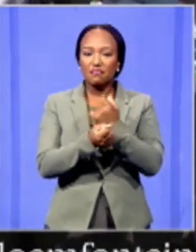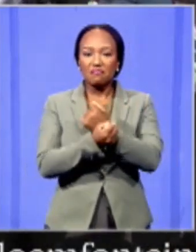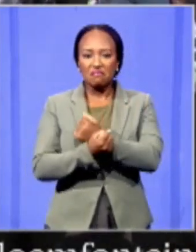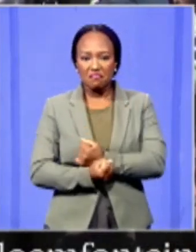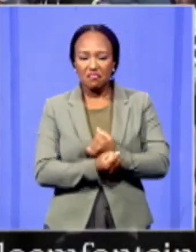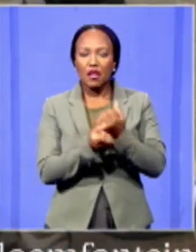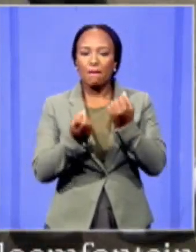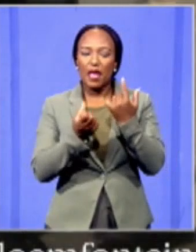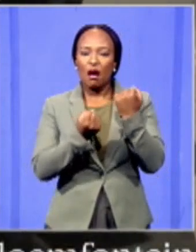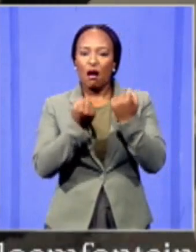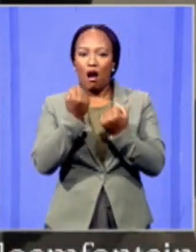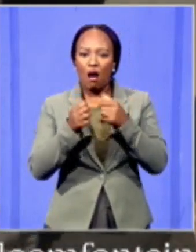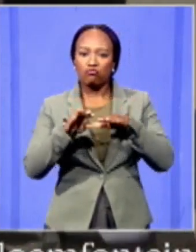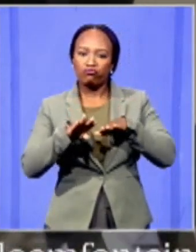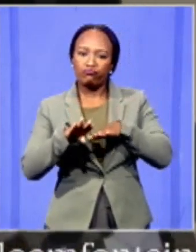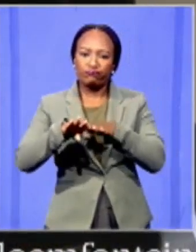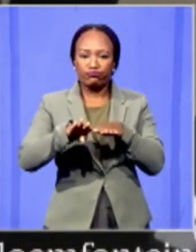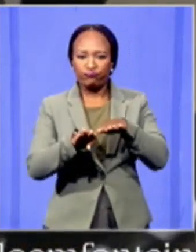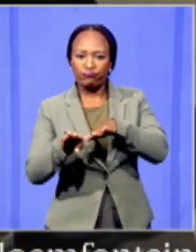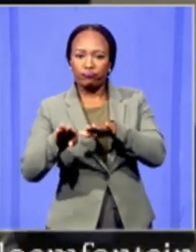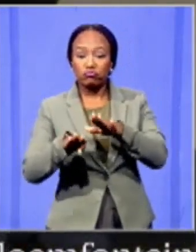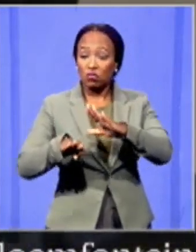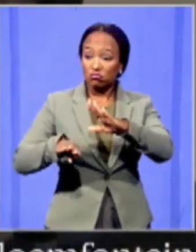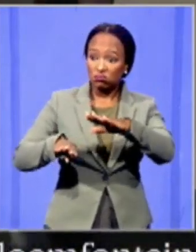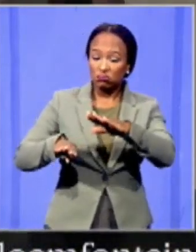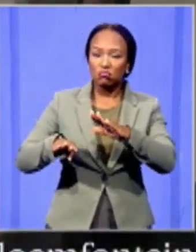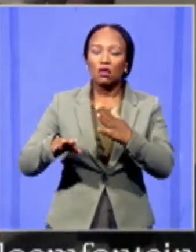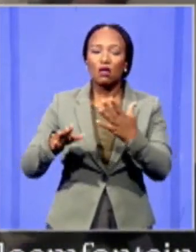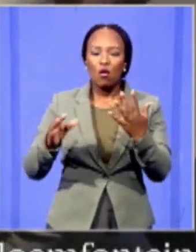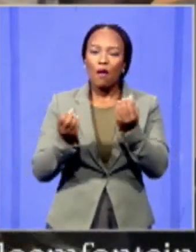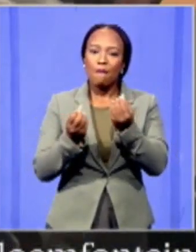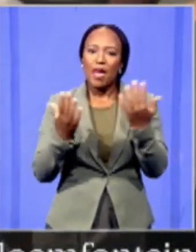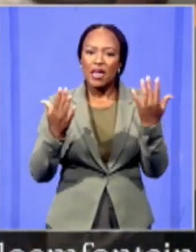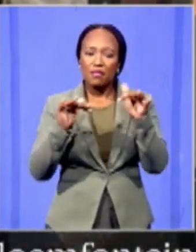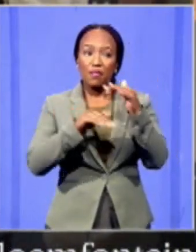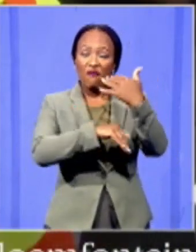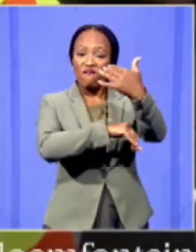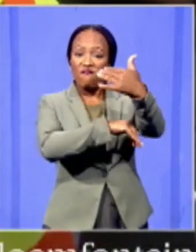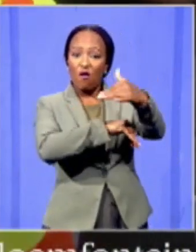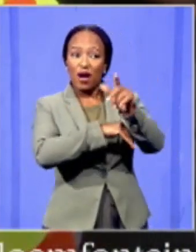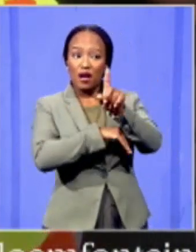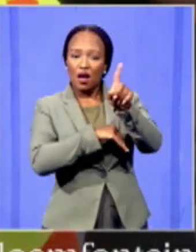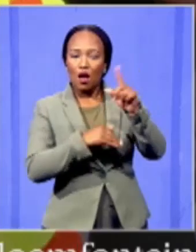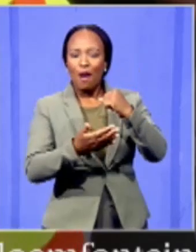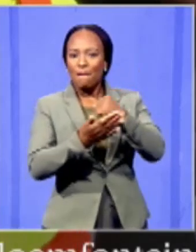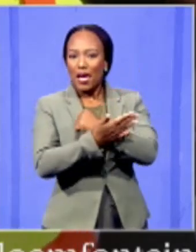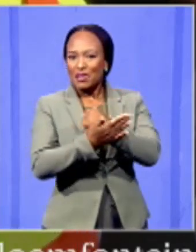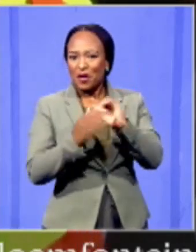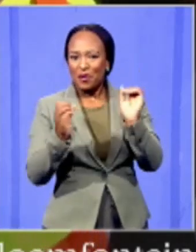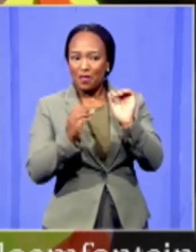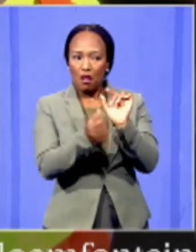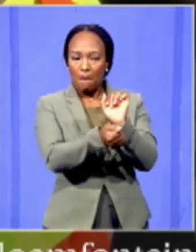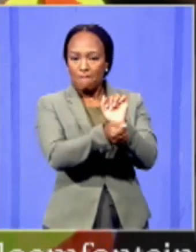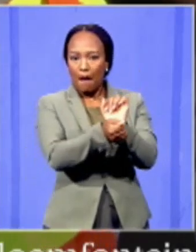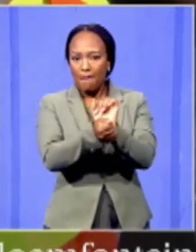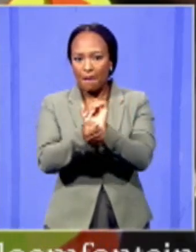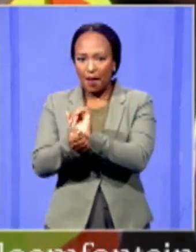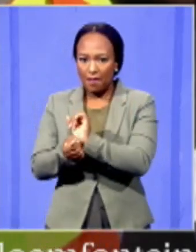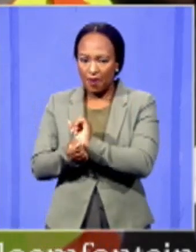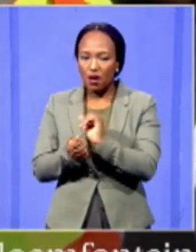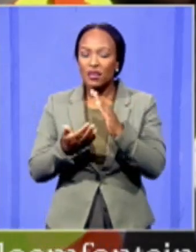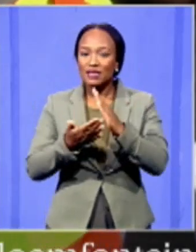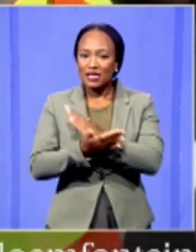a farologaneng di emisitswe. Bontsi jwa ba ba tshwerweng ke ba ditšhaba ba ba senang makwalo a go nna mo nageng. Fa bangwe ba bona ba na